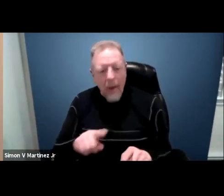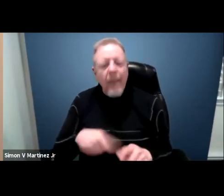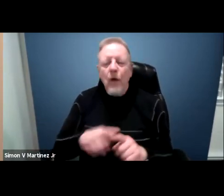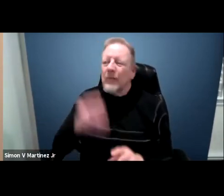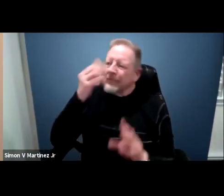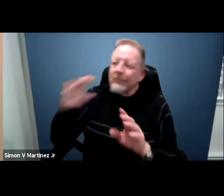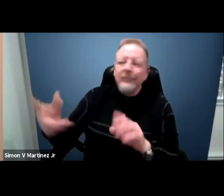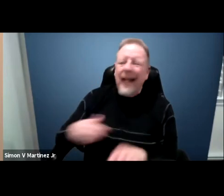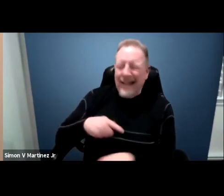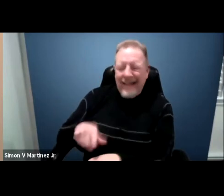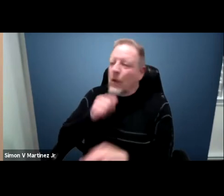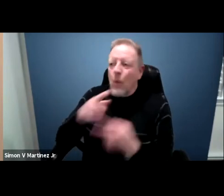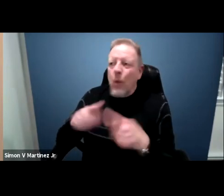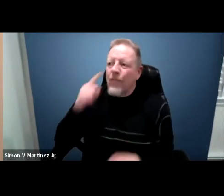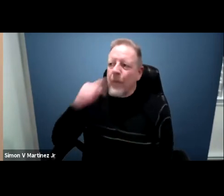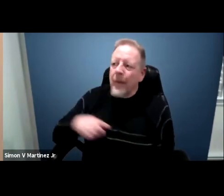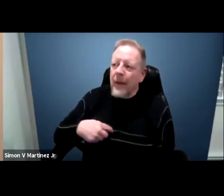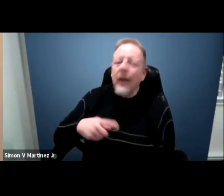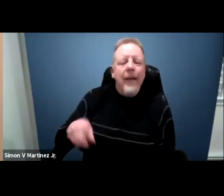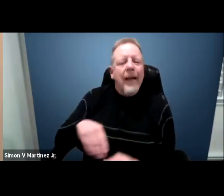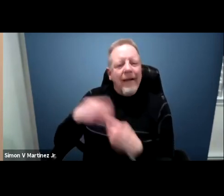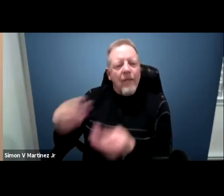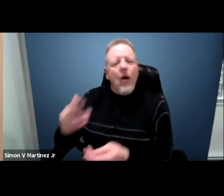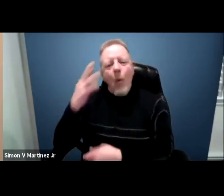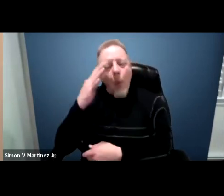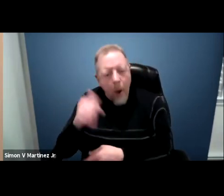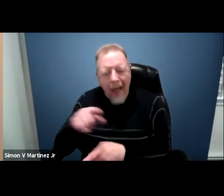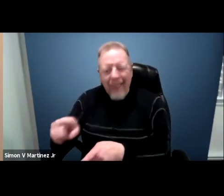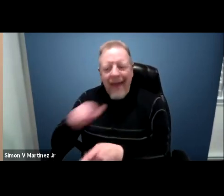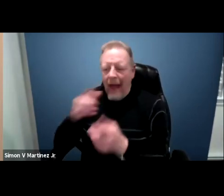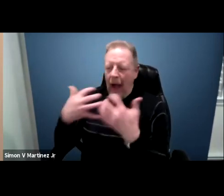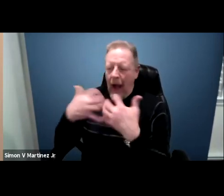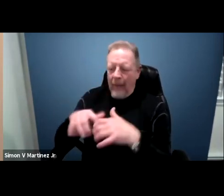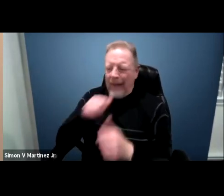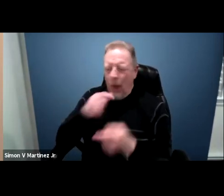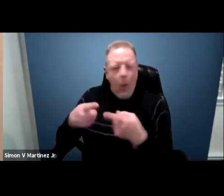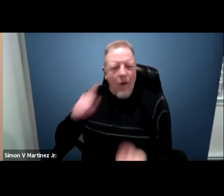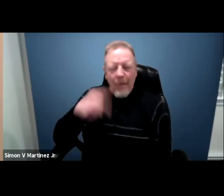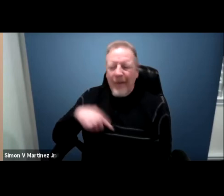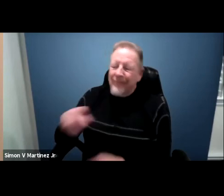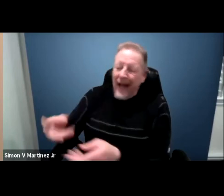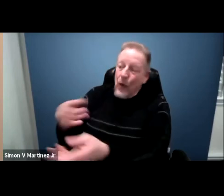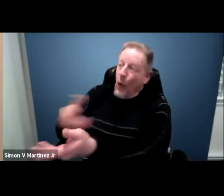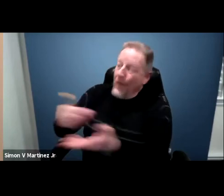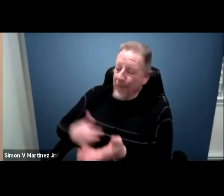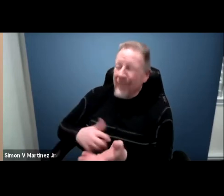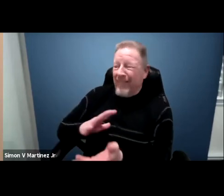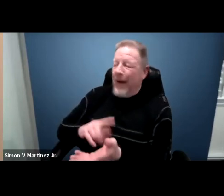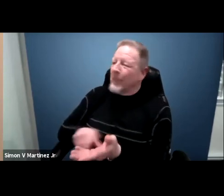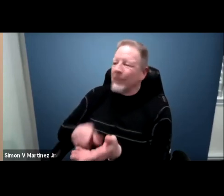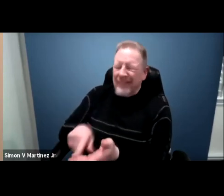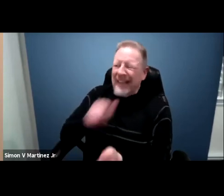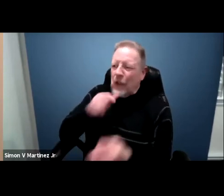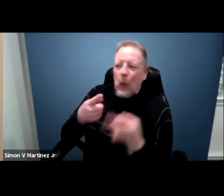some information specifically as to why that accommodation would not work for you and your